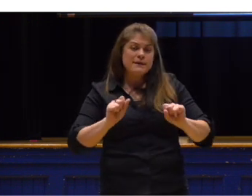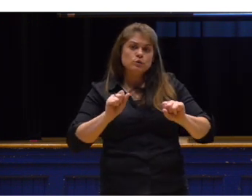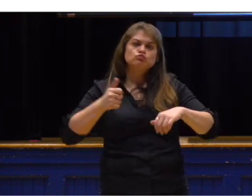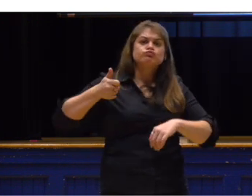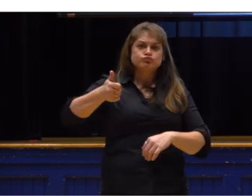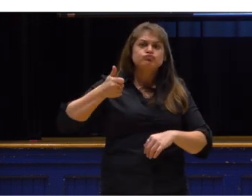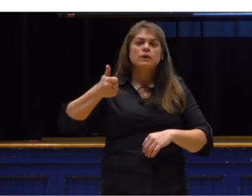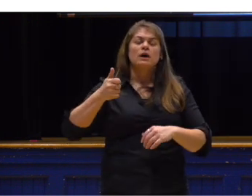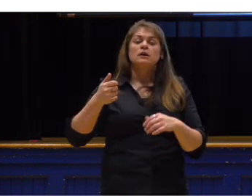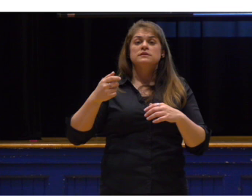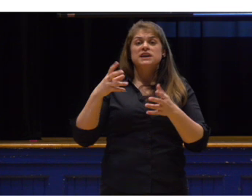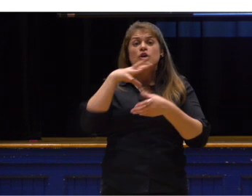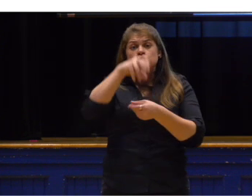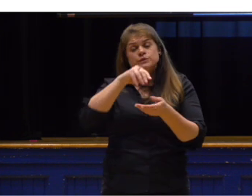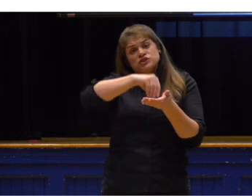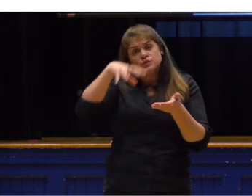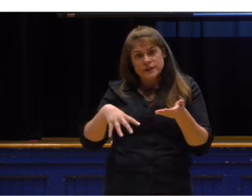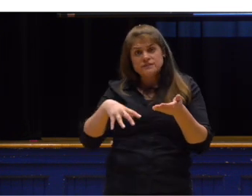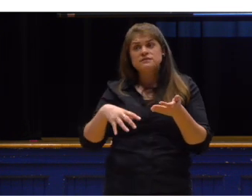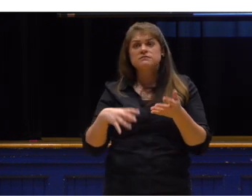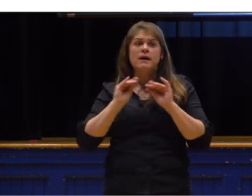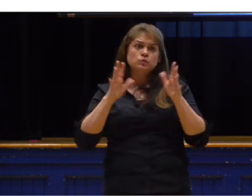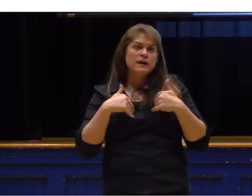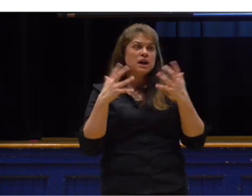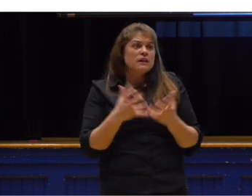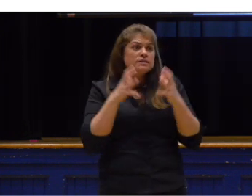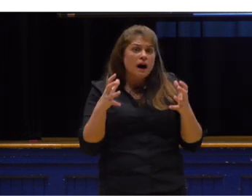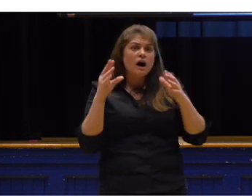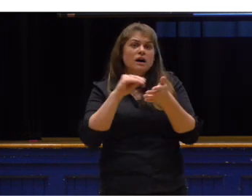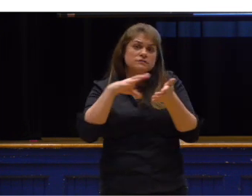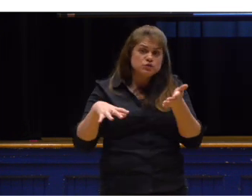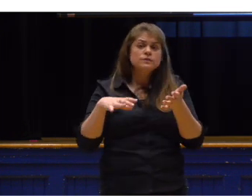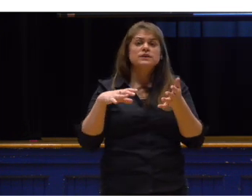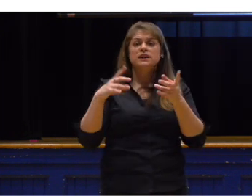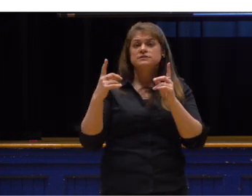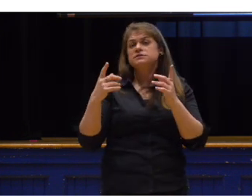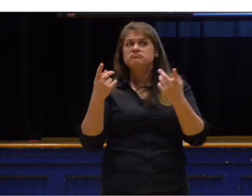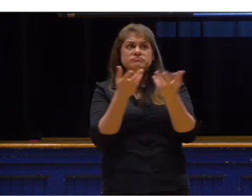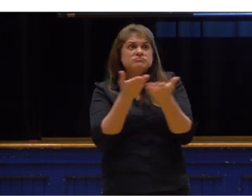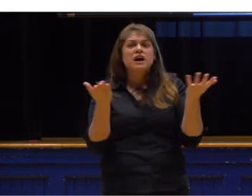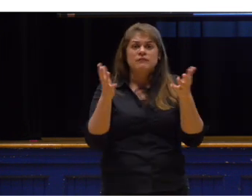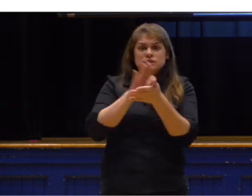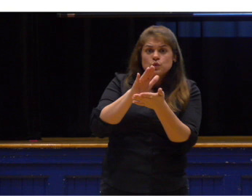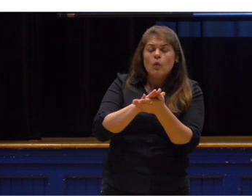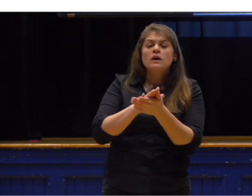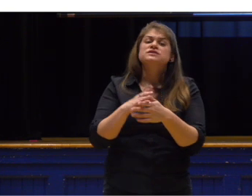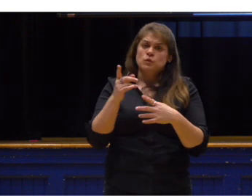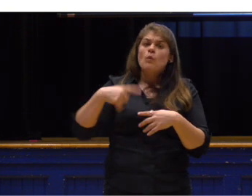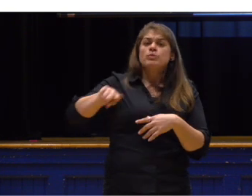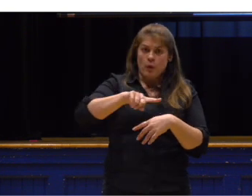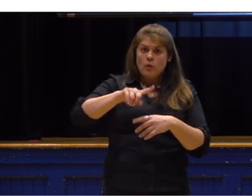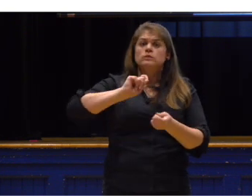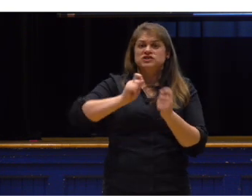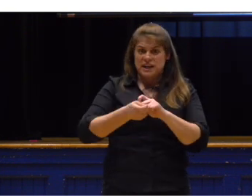forth. Students, obviously we have a lot of students in the area for all the schools, so those changes are